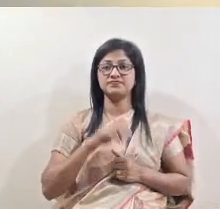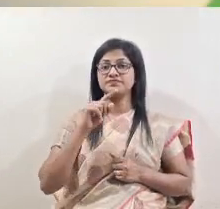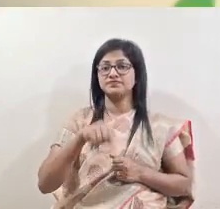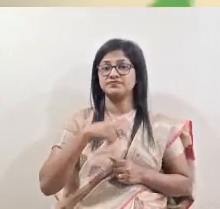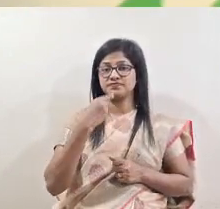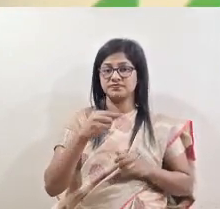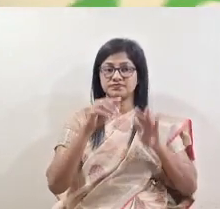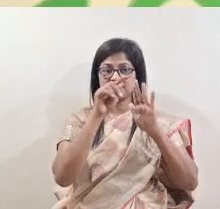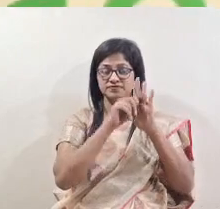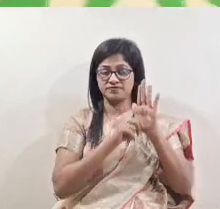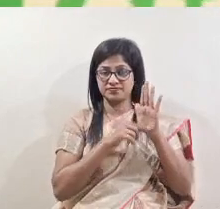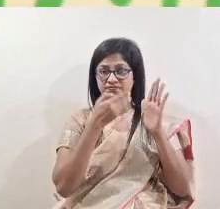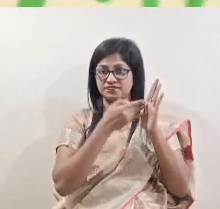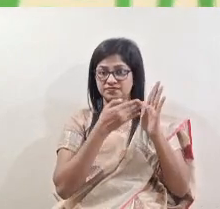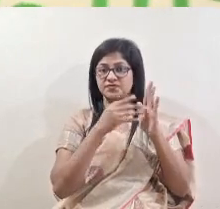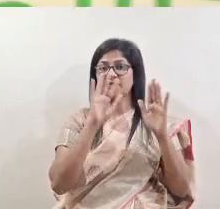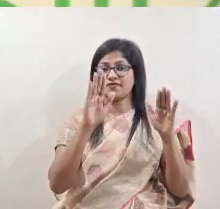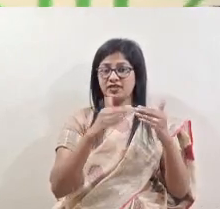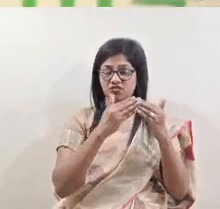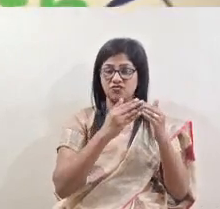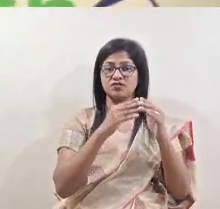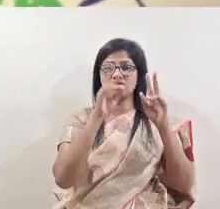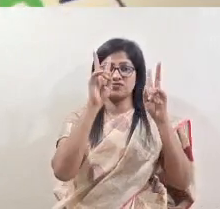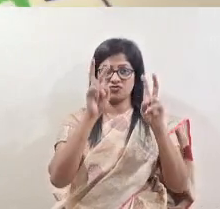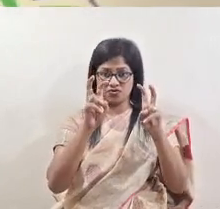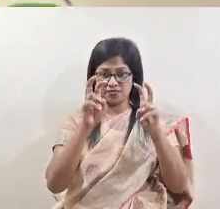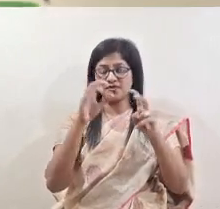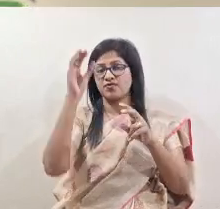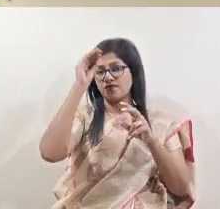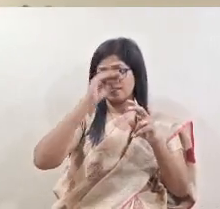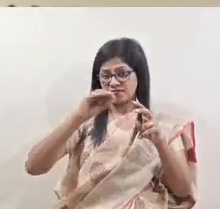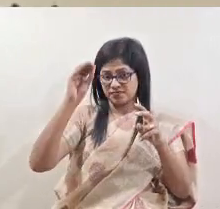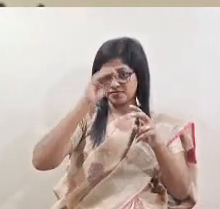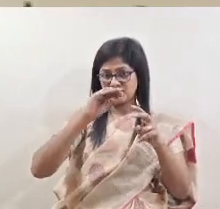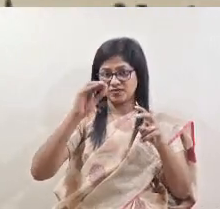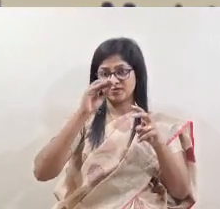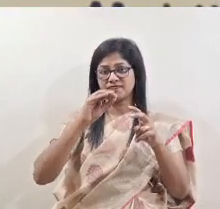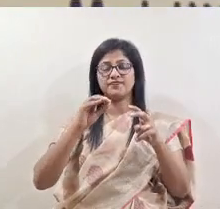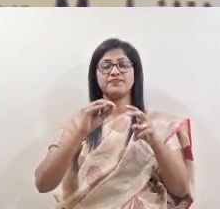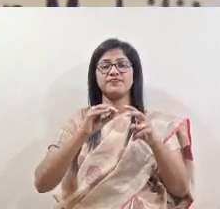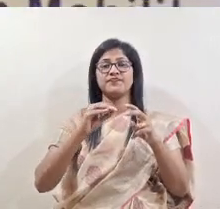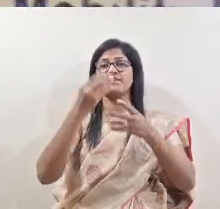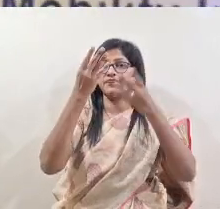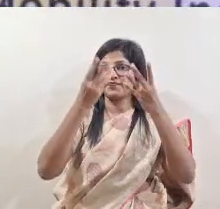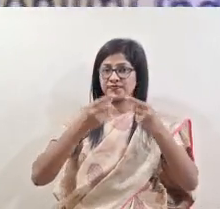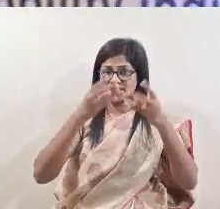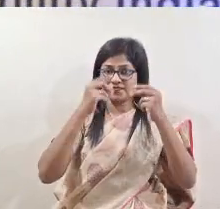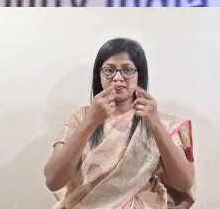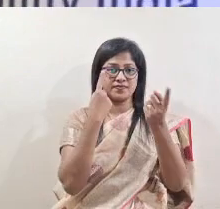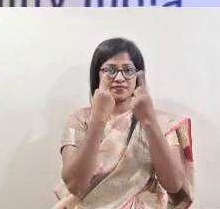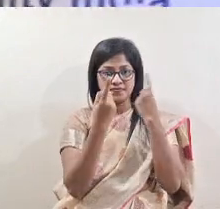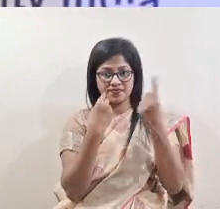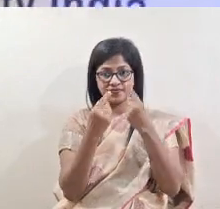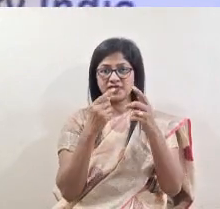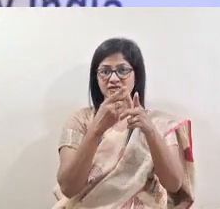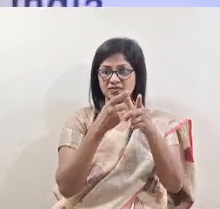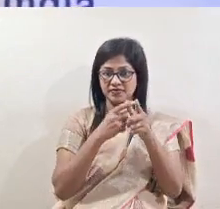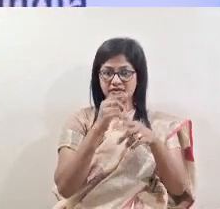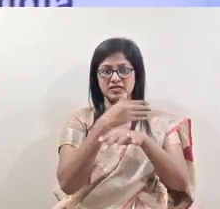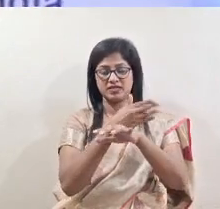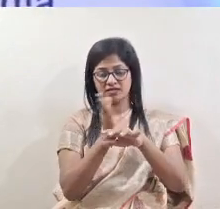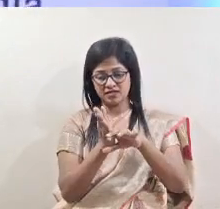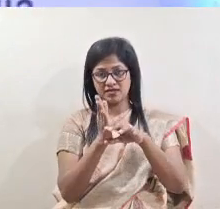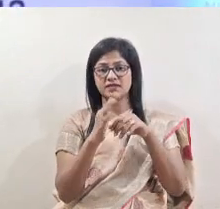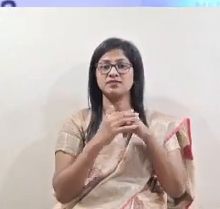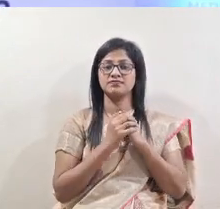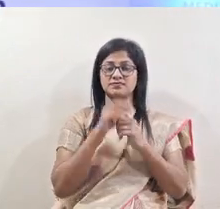So we will go with the flow to the introduction to topic, objectives of the study, then estimation and analysis of